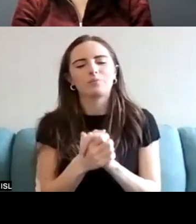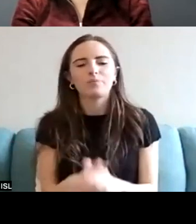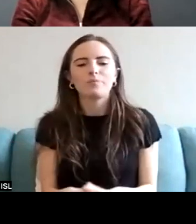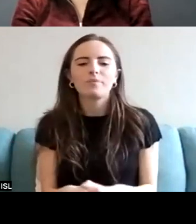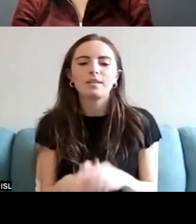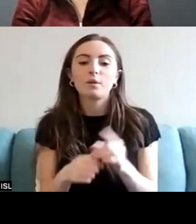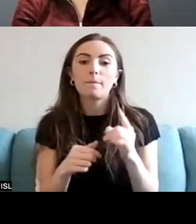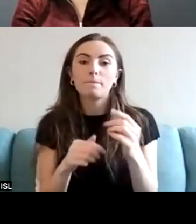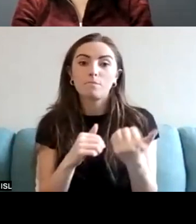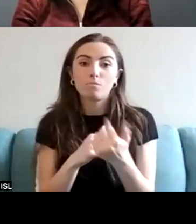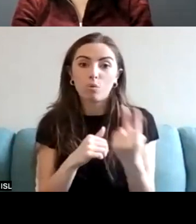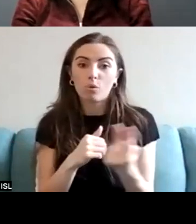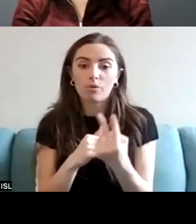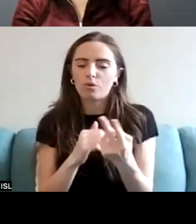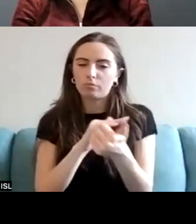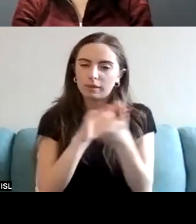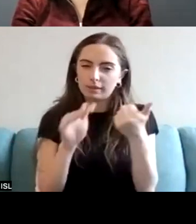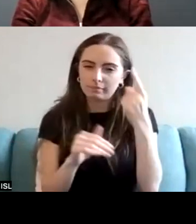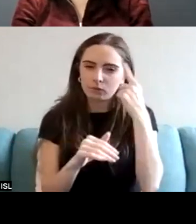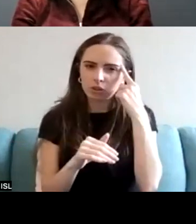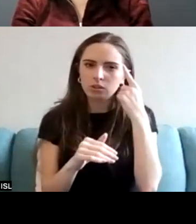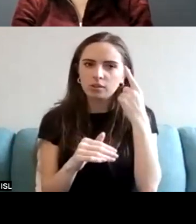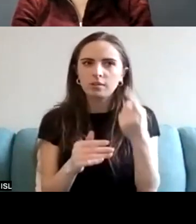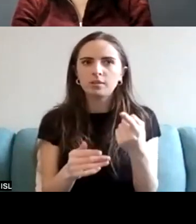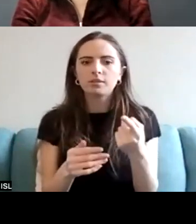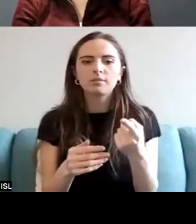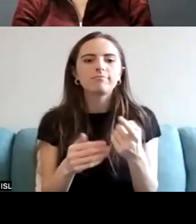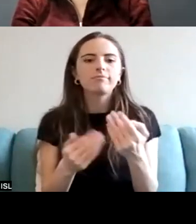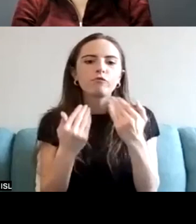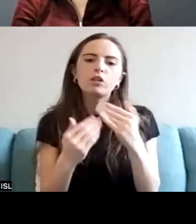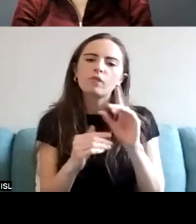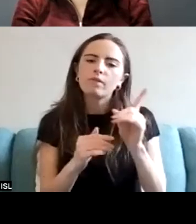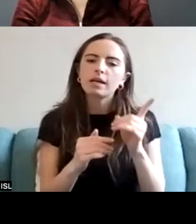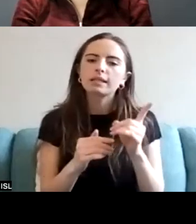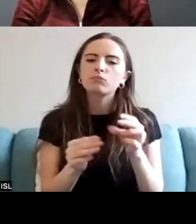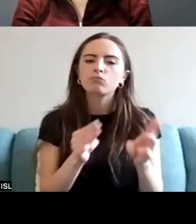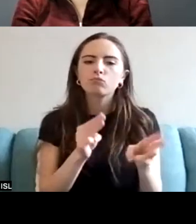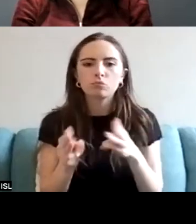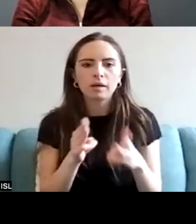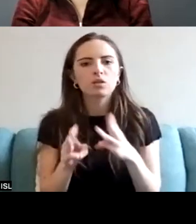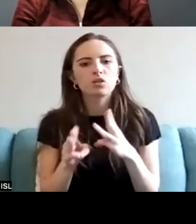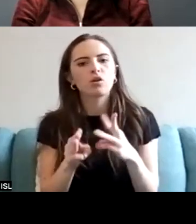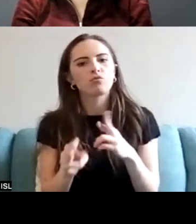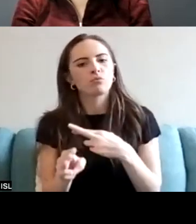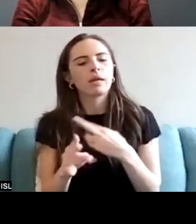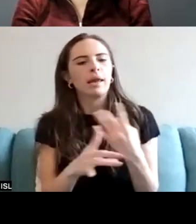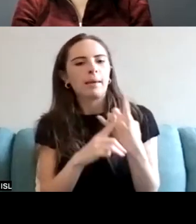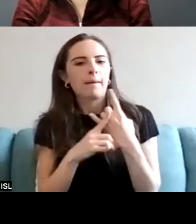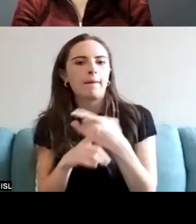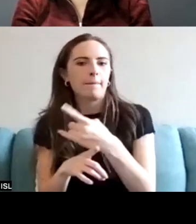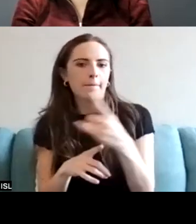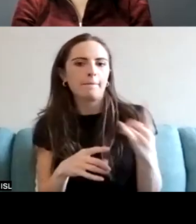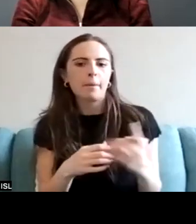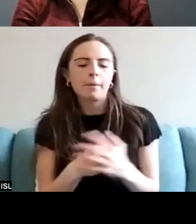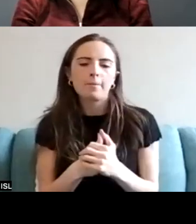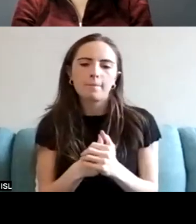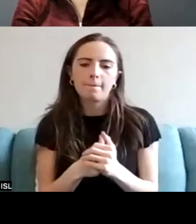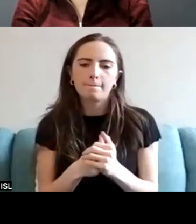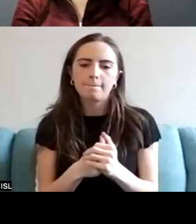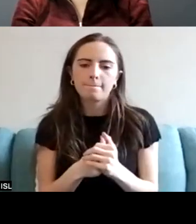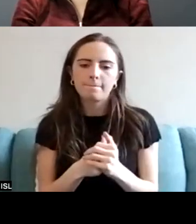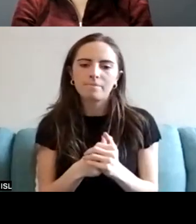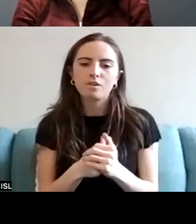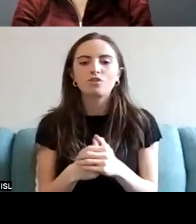of expertise, and the information and advice has been so practical that I know everyone has learned so much today, and I just really,